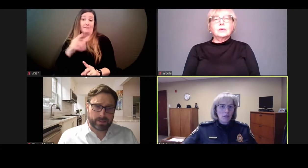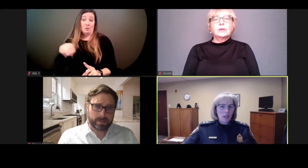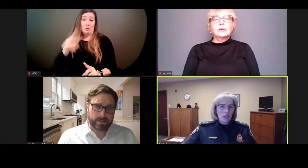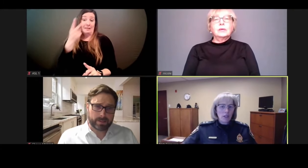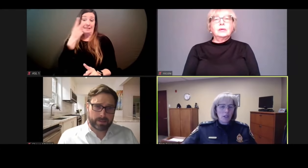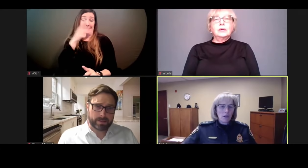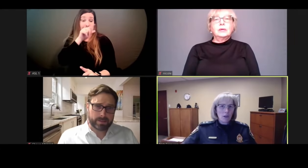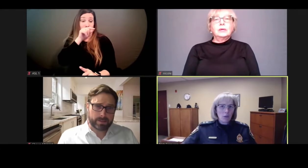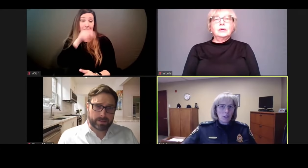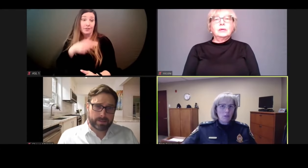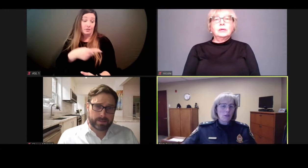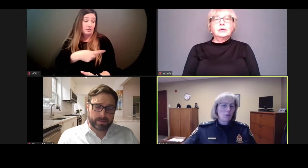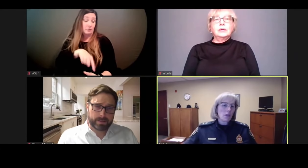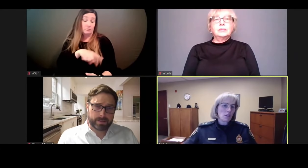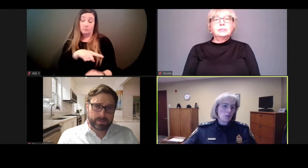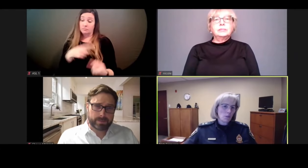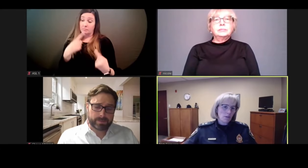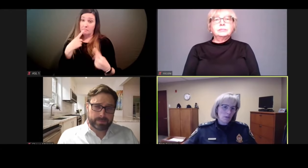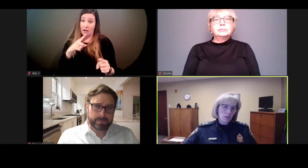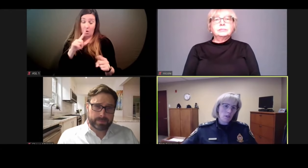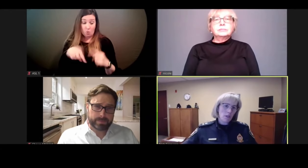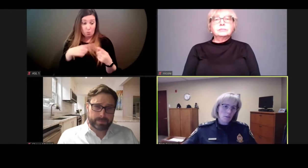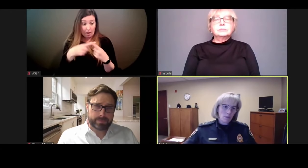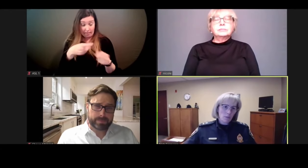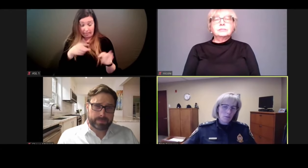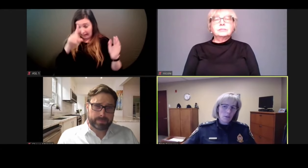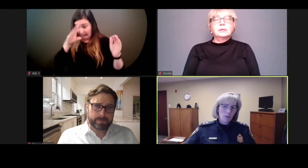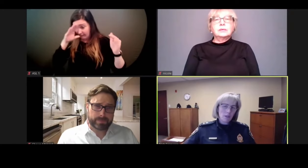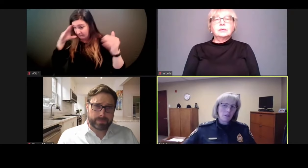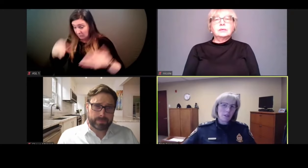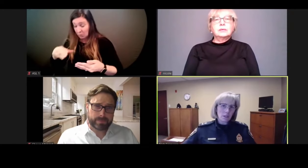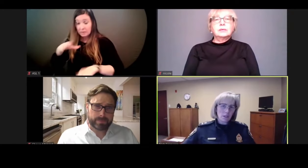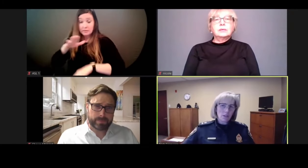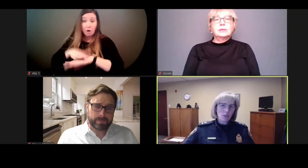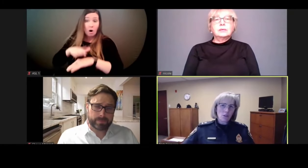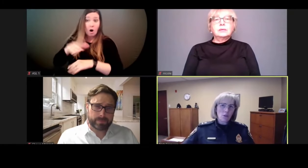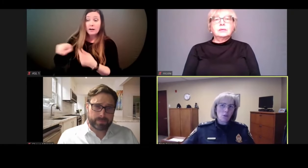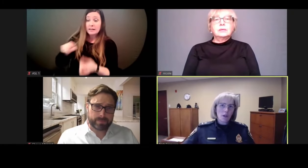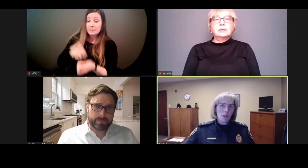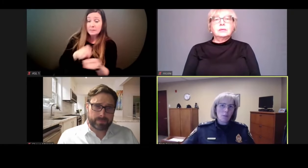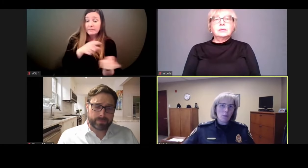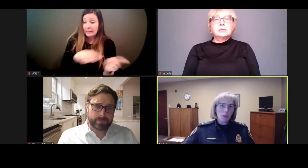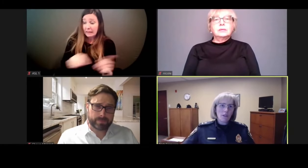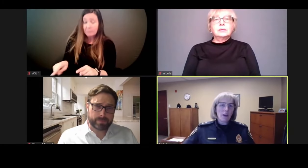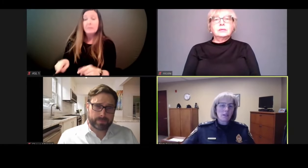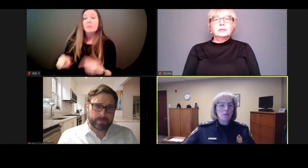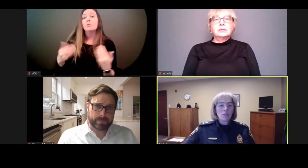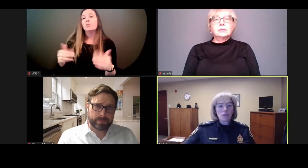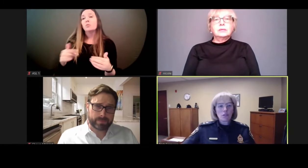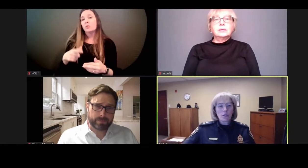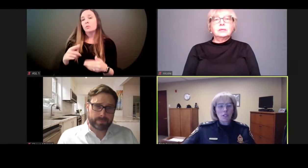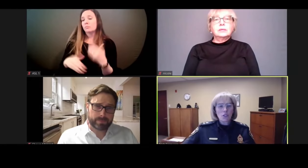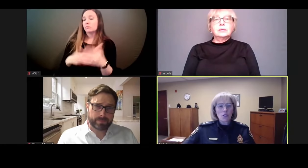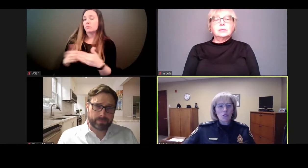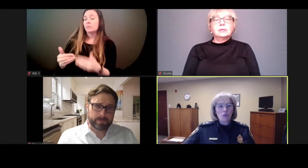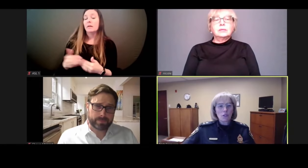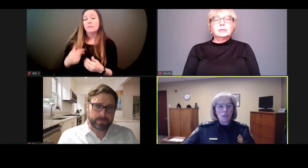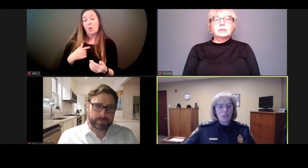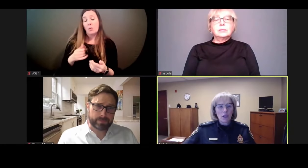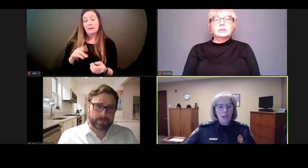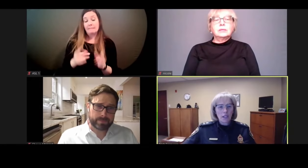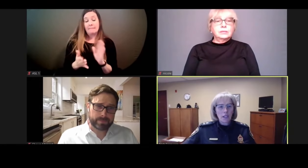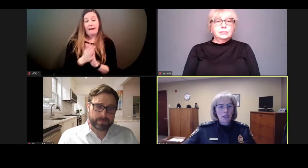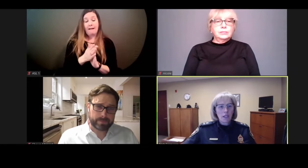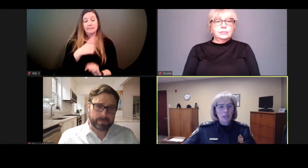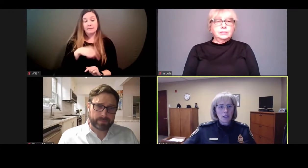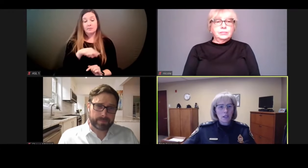effective they are when they turn their minds to specific incidents. And so we have asked them to turn some attention to